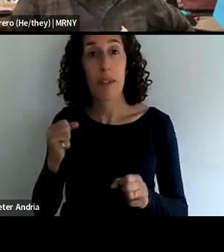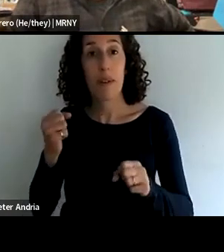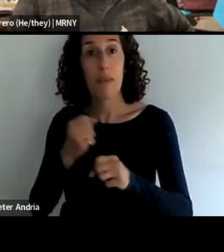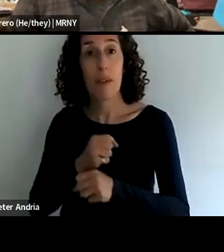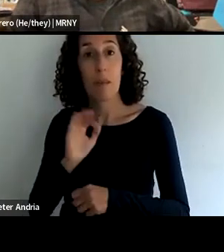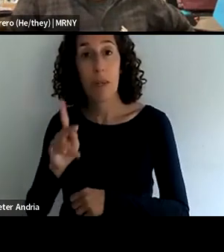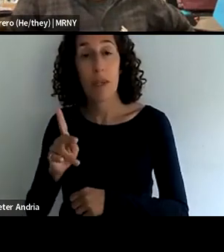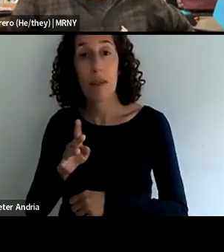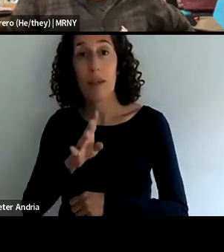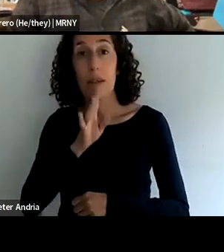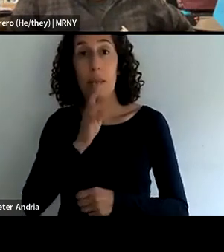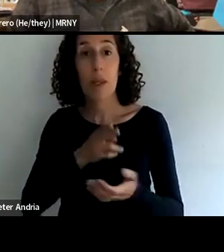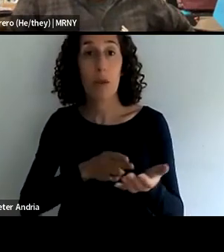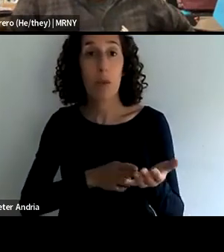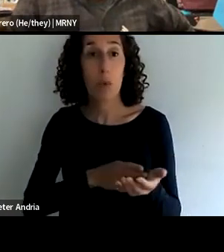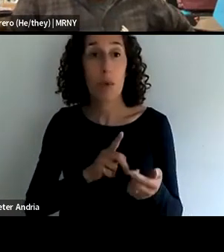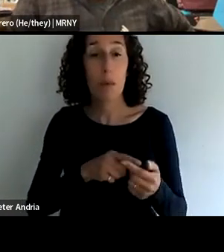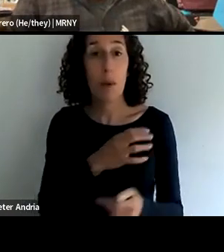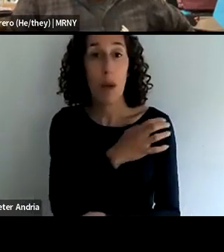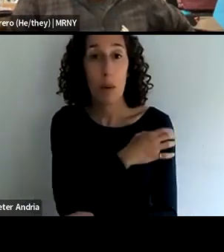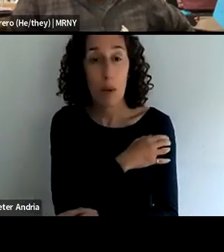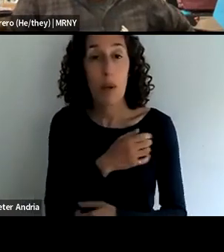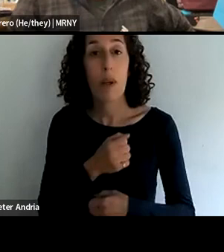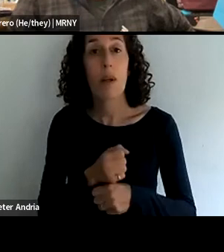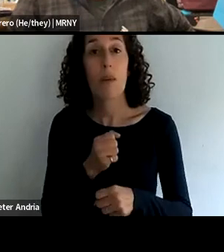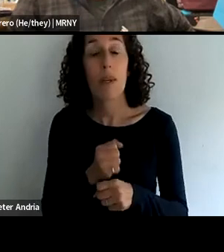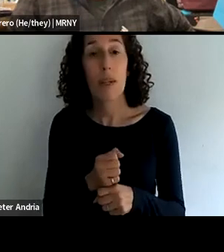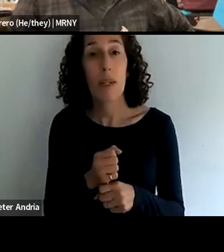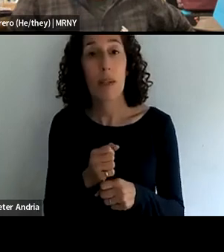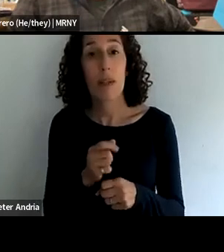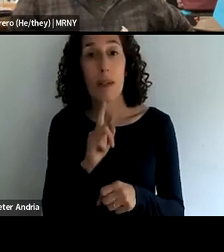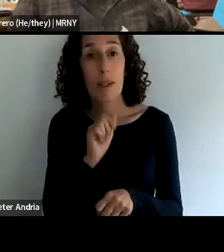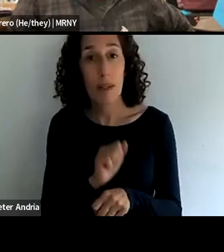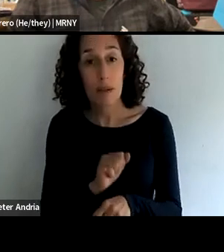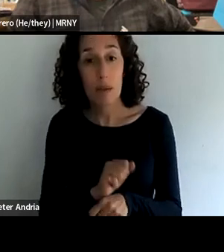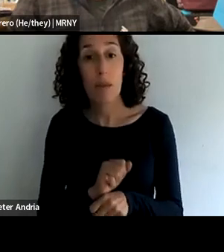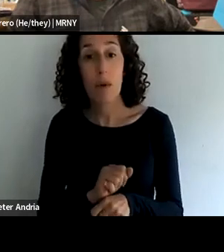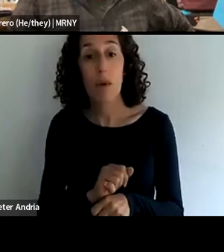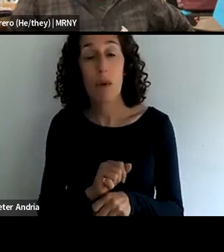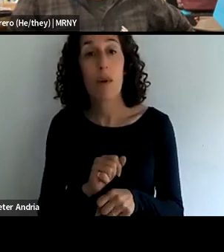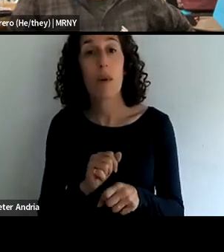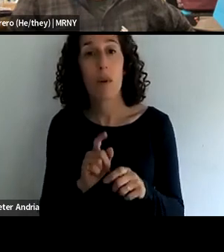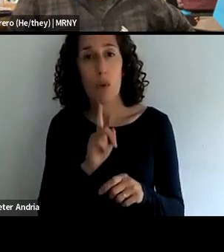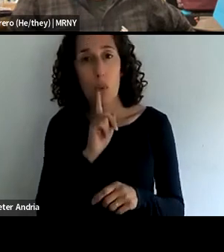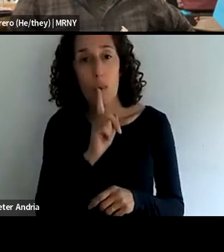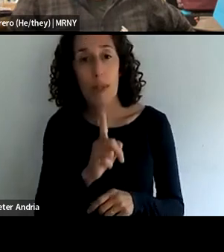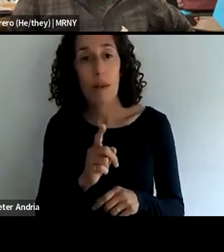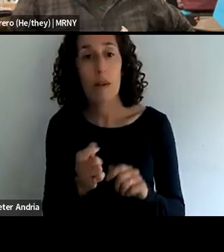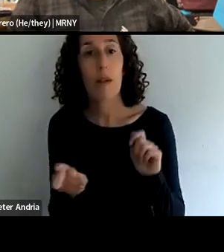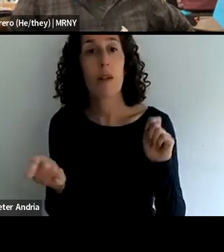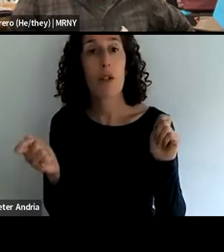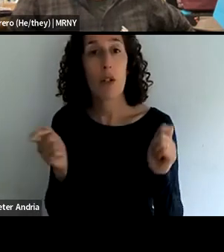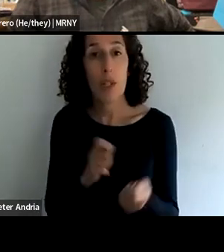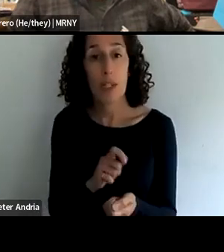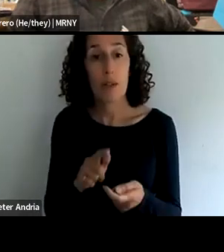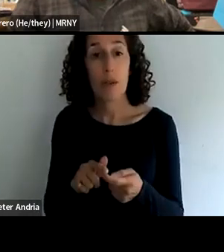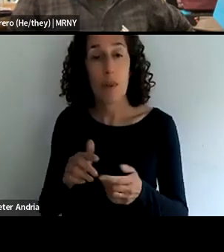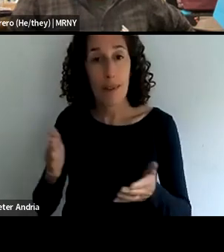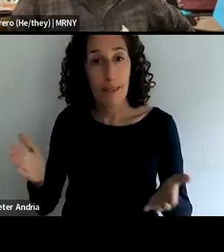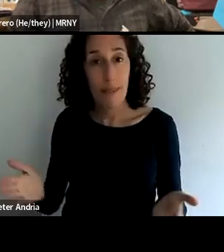and who are creating tangible, actual, real change to advance your safety, your rights, your